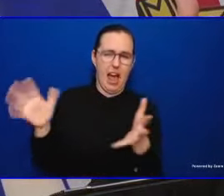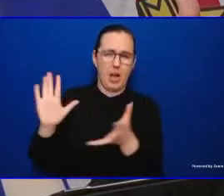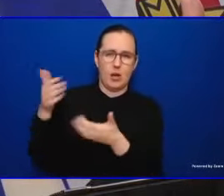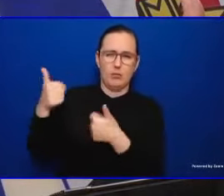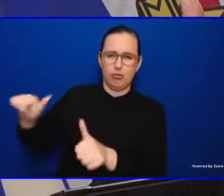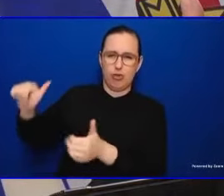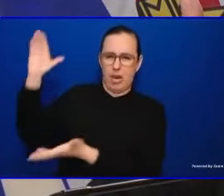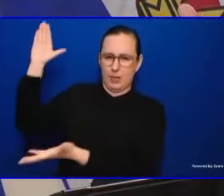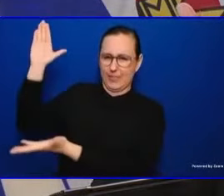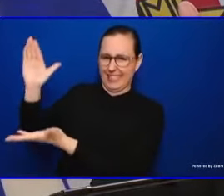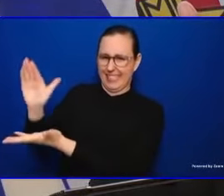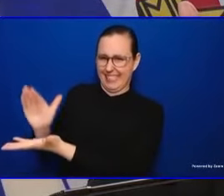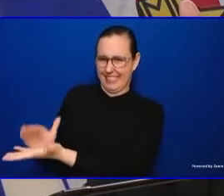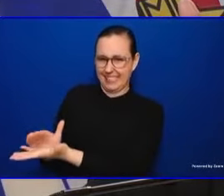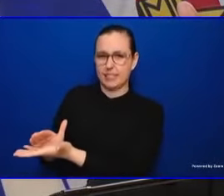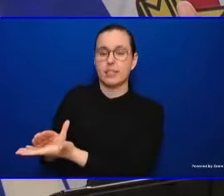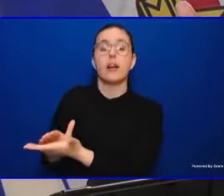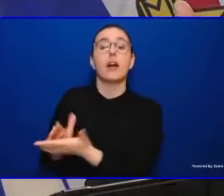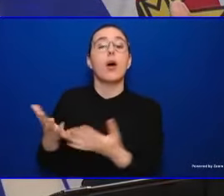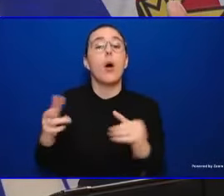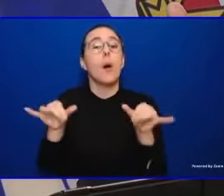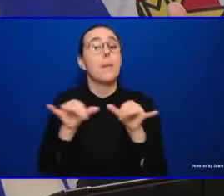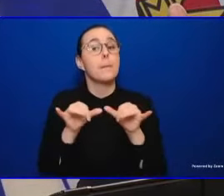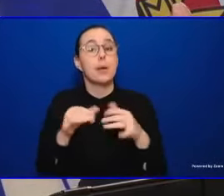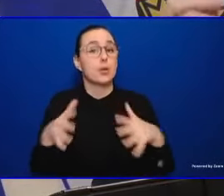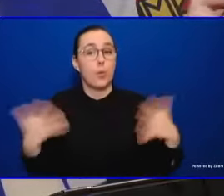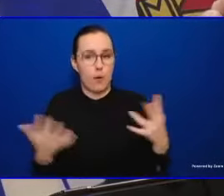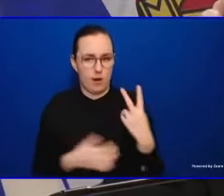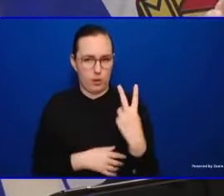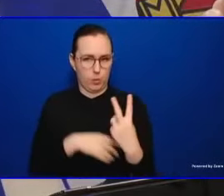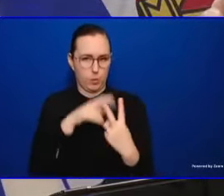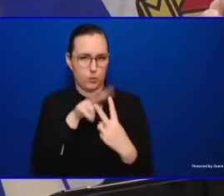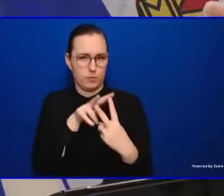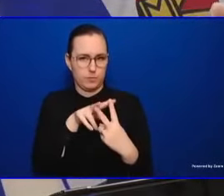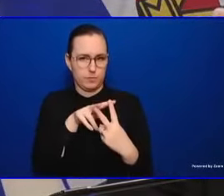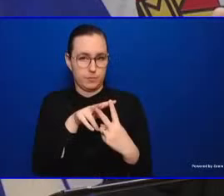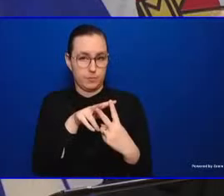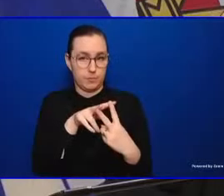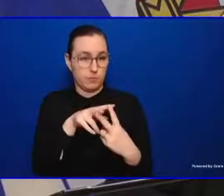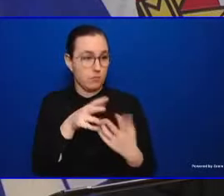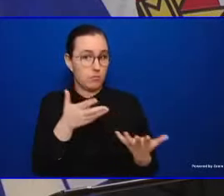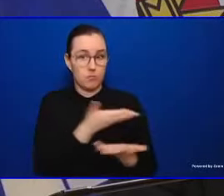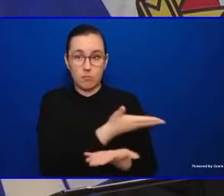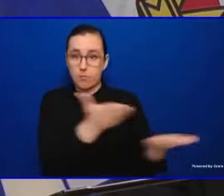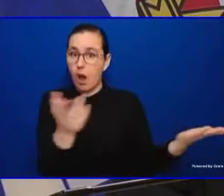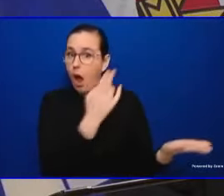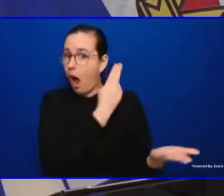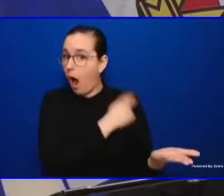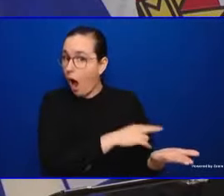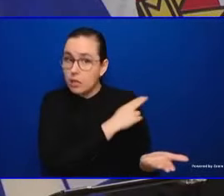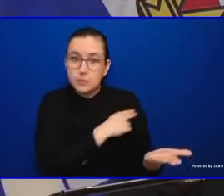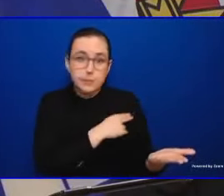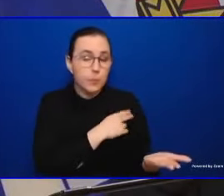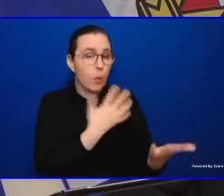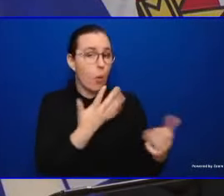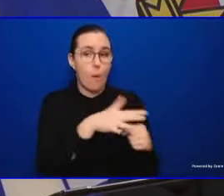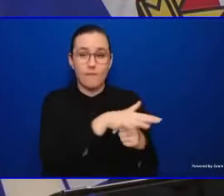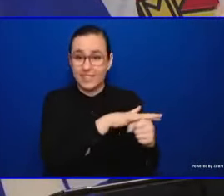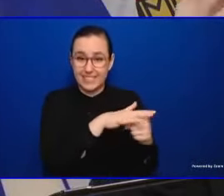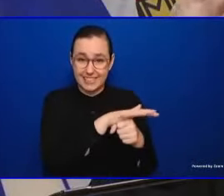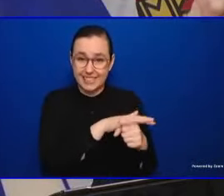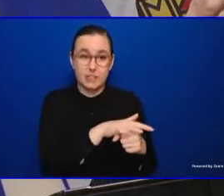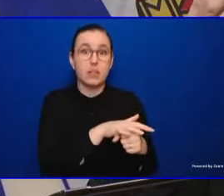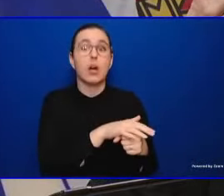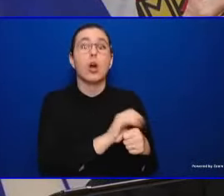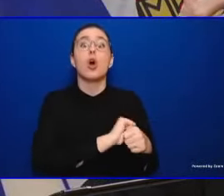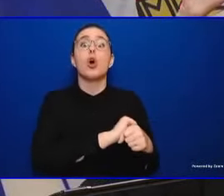everybody in a hospital, in a facility with a COVID positive test. So that will be a mixture of people who